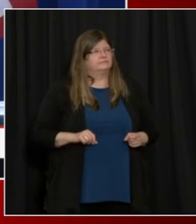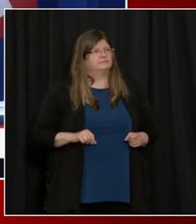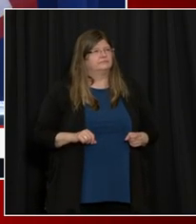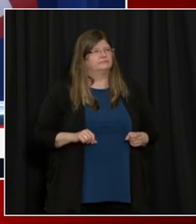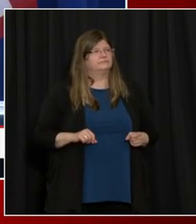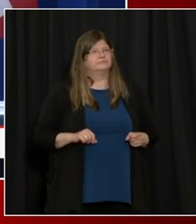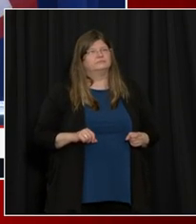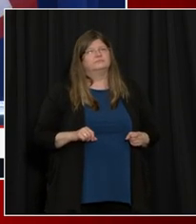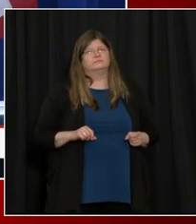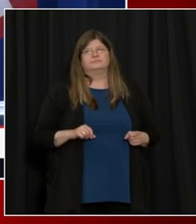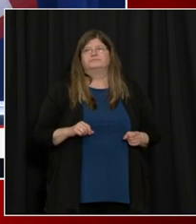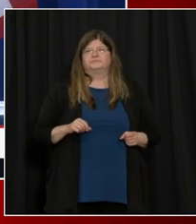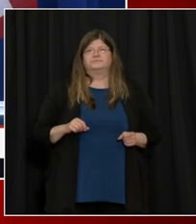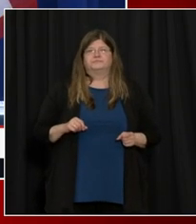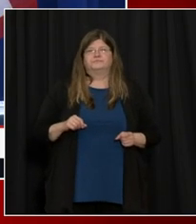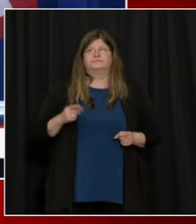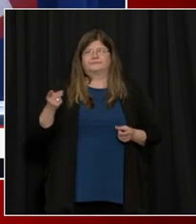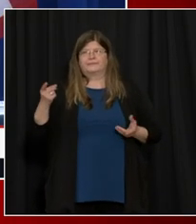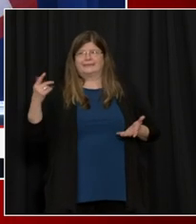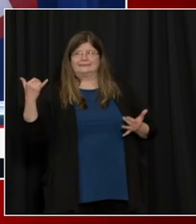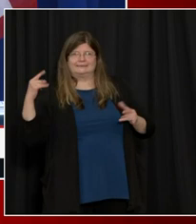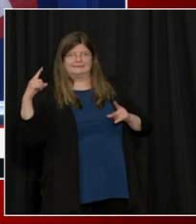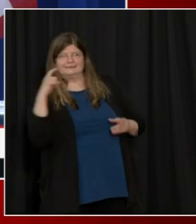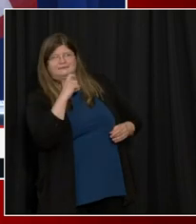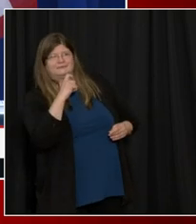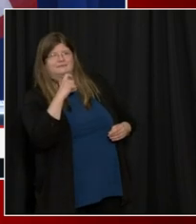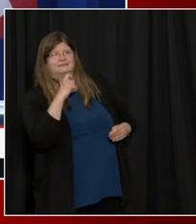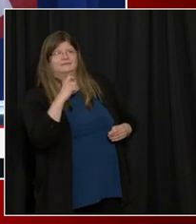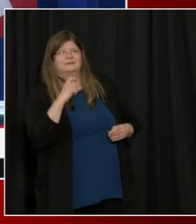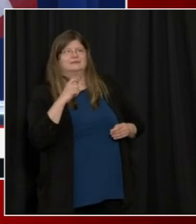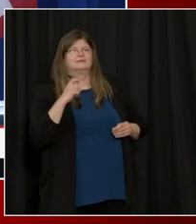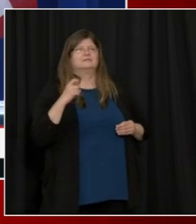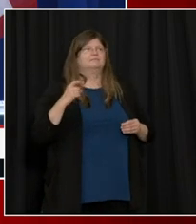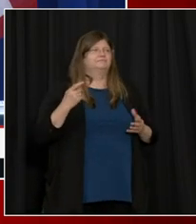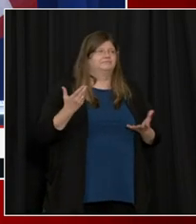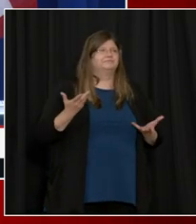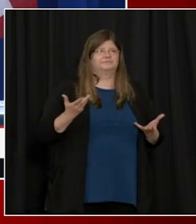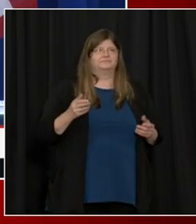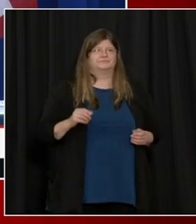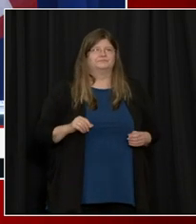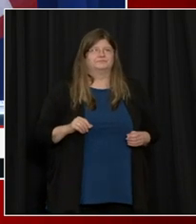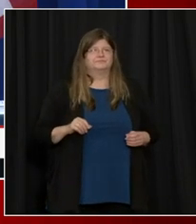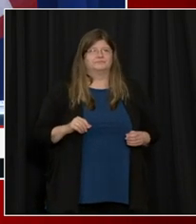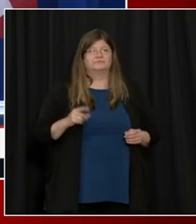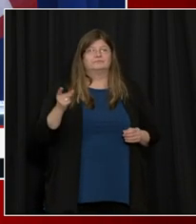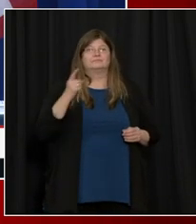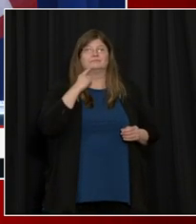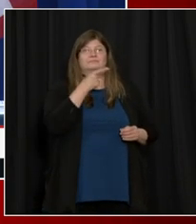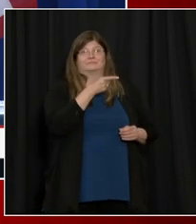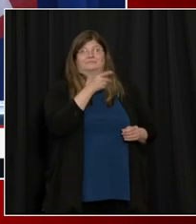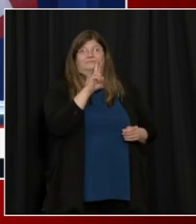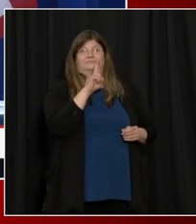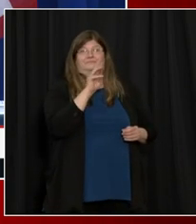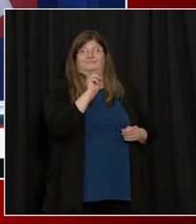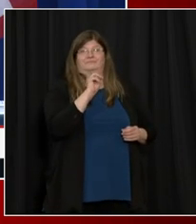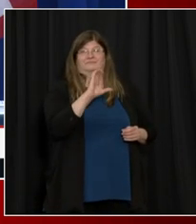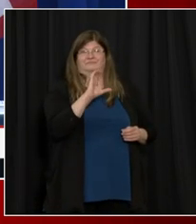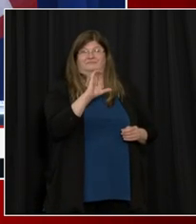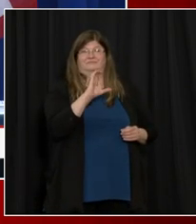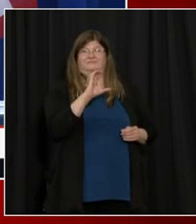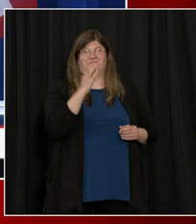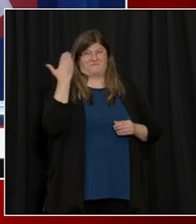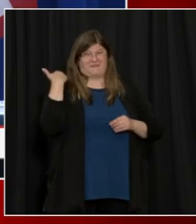Yes. Can you tell us why the move from United Medical Center over to Anacostia,